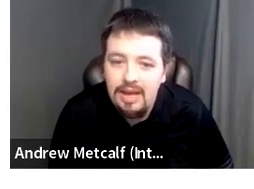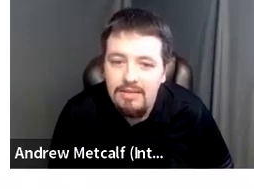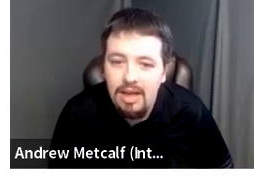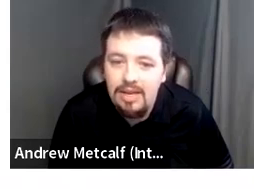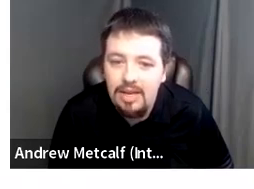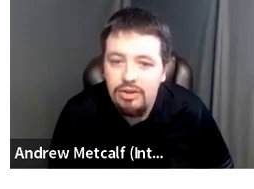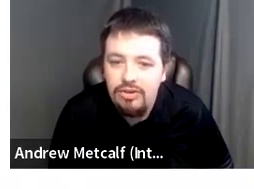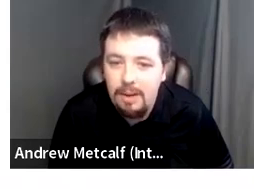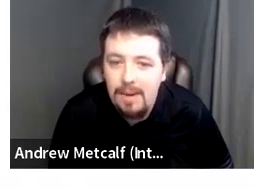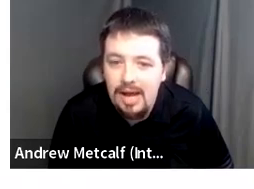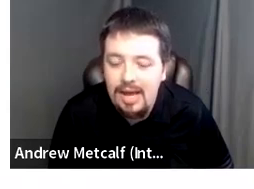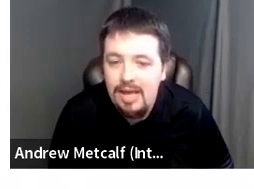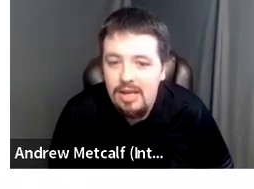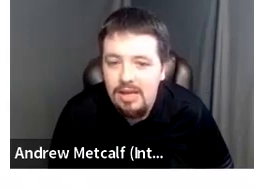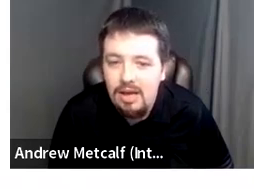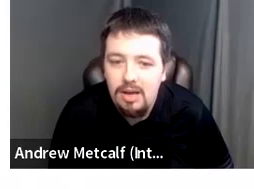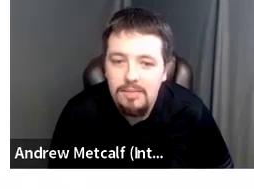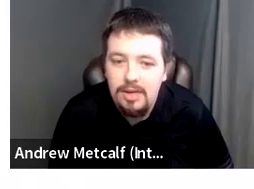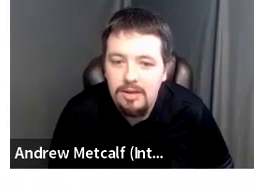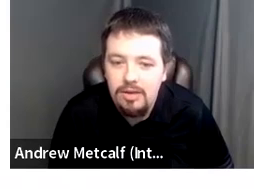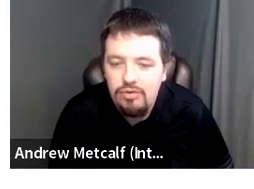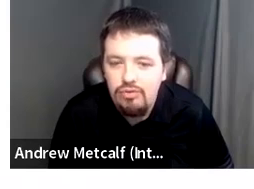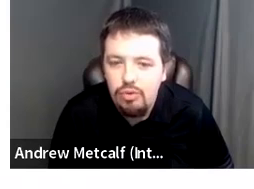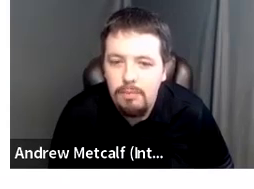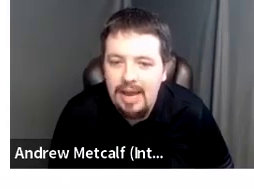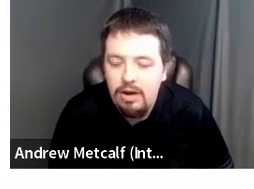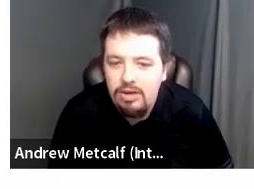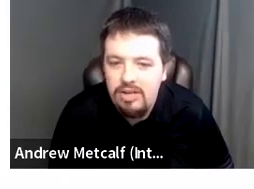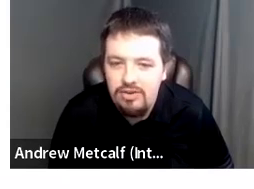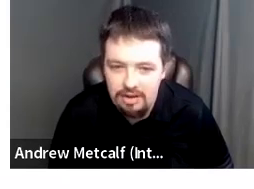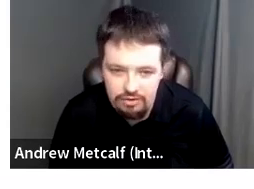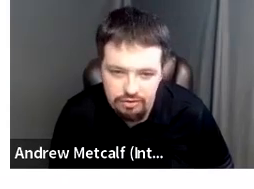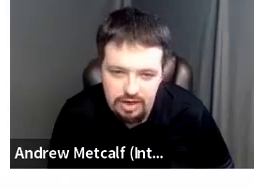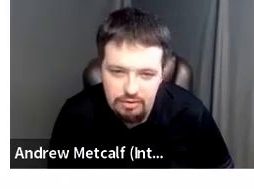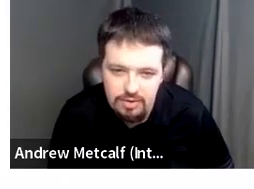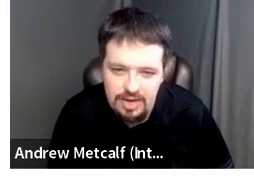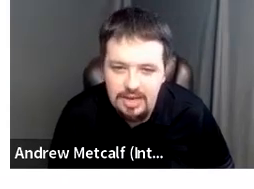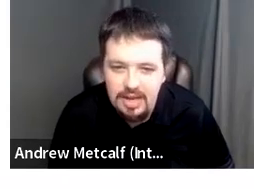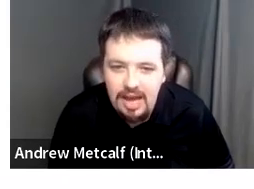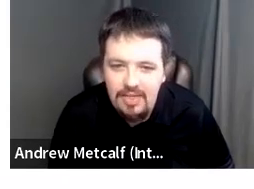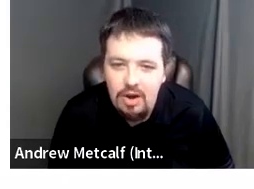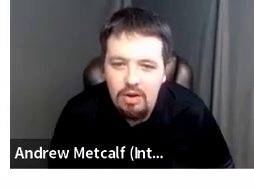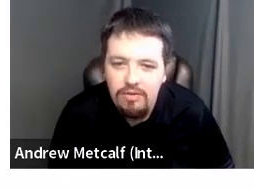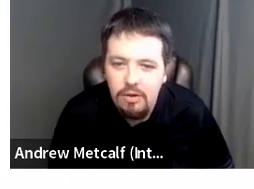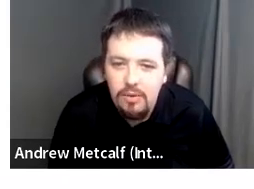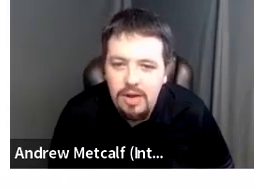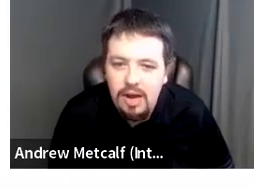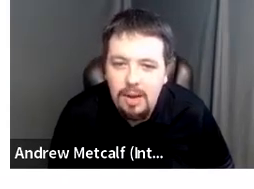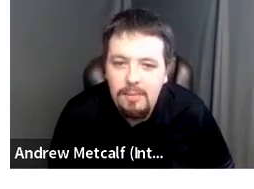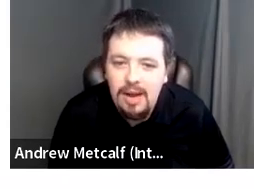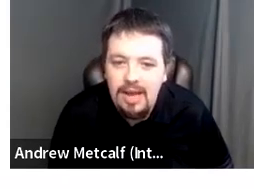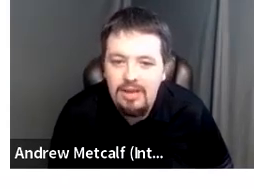Using ASL and English in a dual manner to teach deaf children how to read, and then